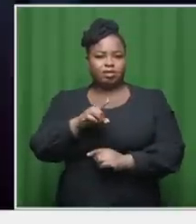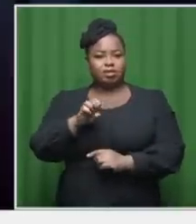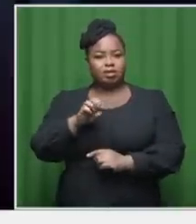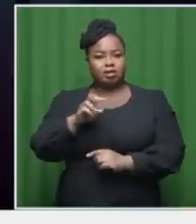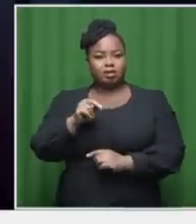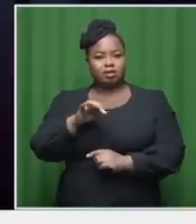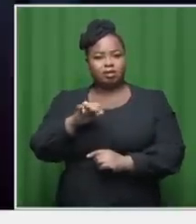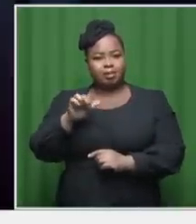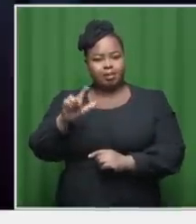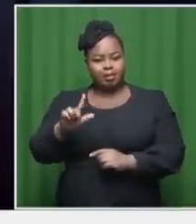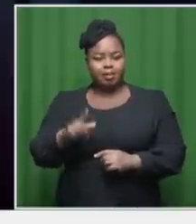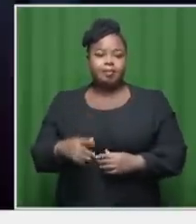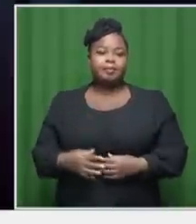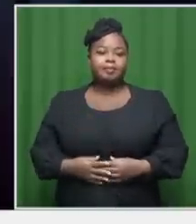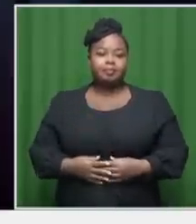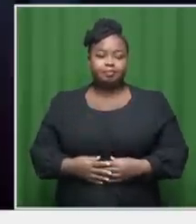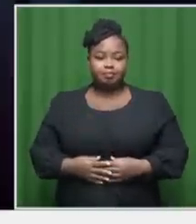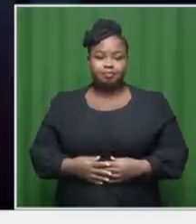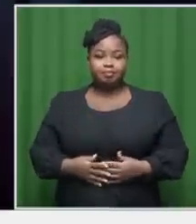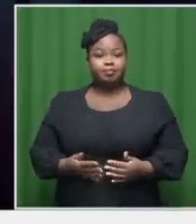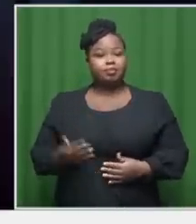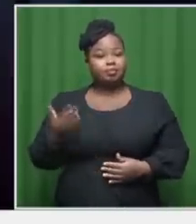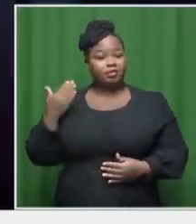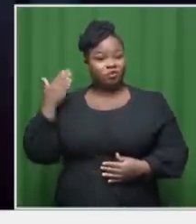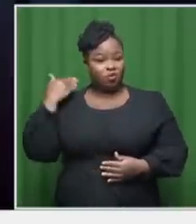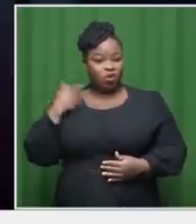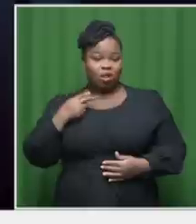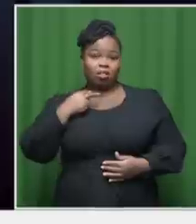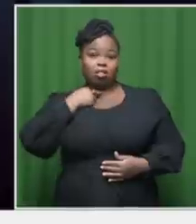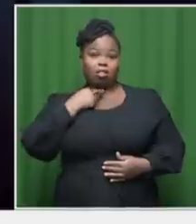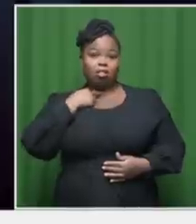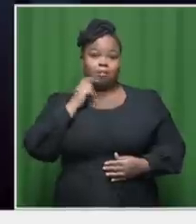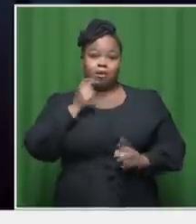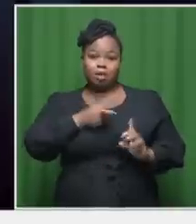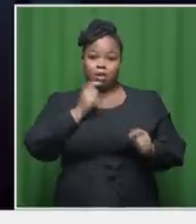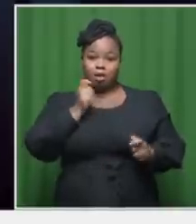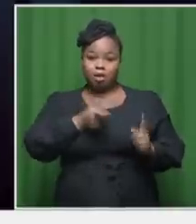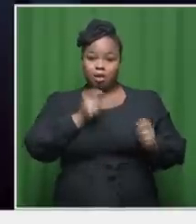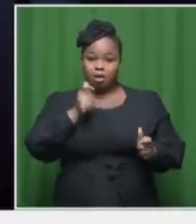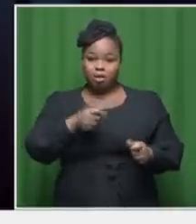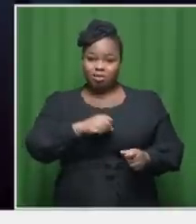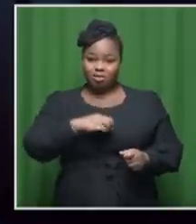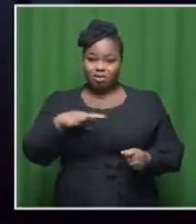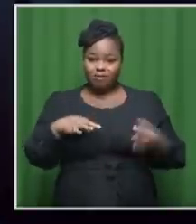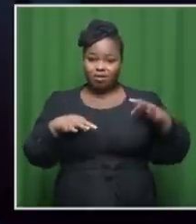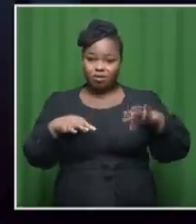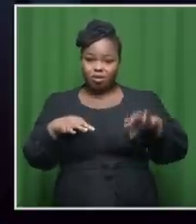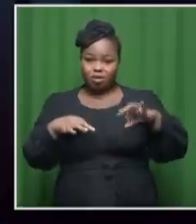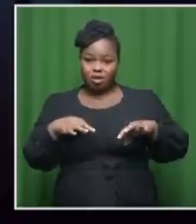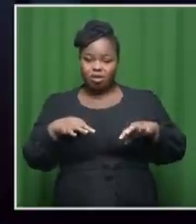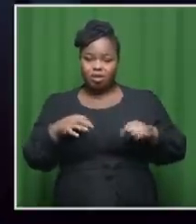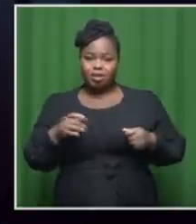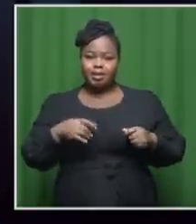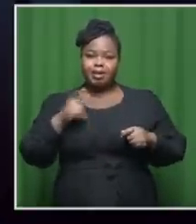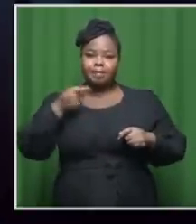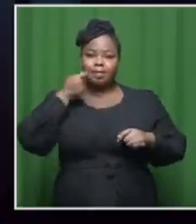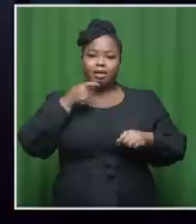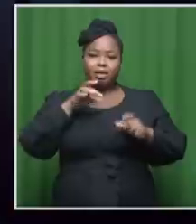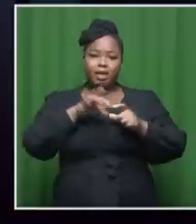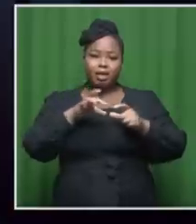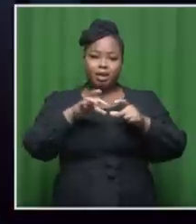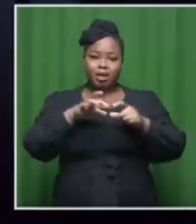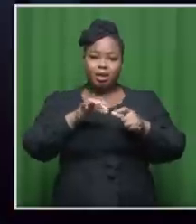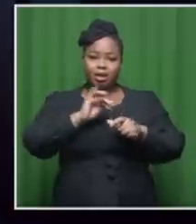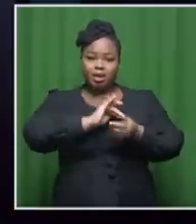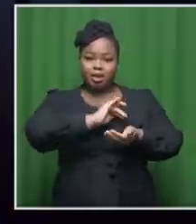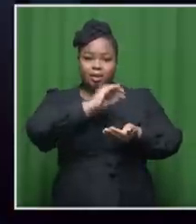Talking back to the not being able to pay the salaries and the access to the medical benefit trust, the